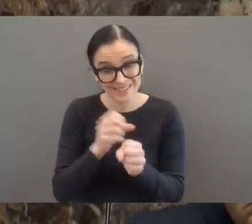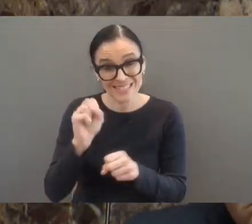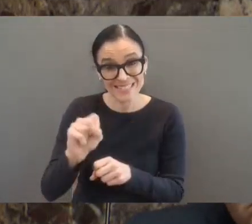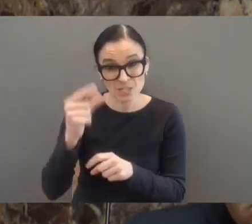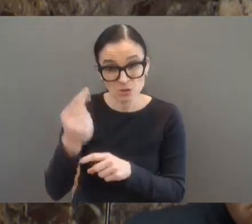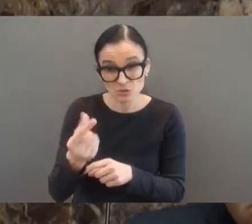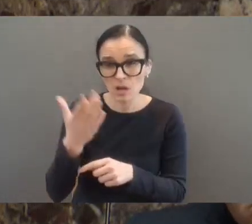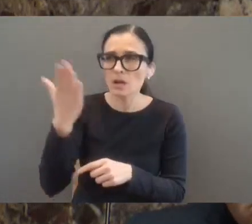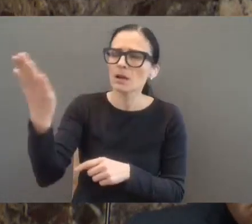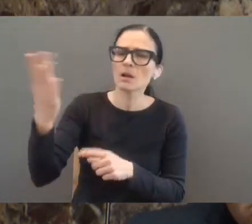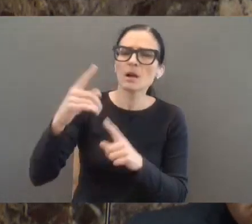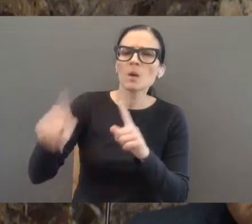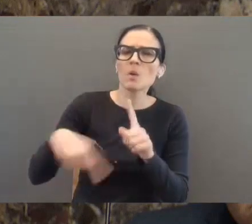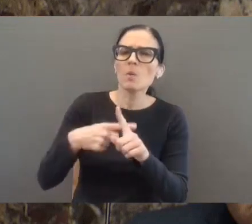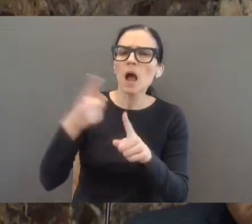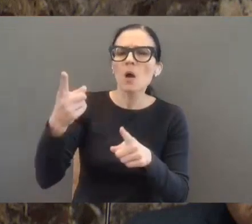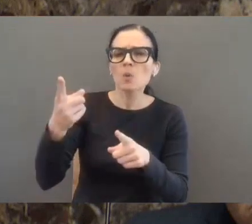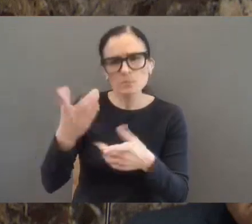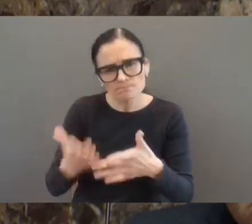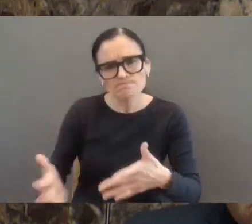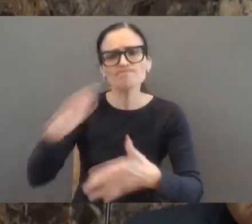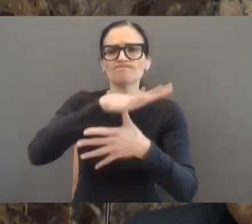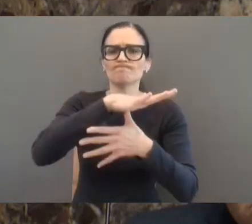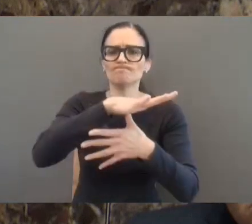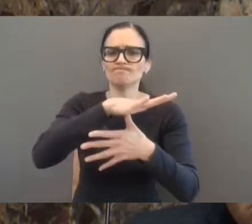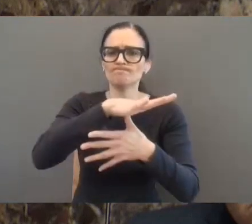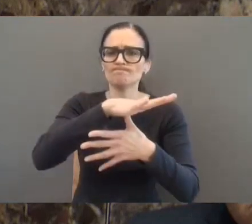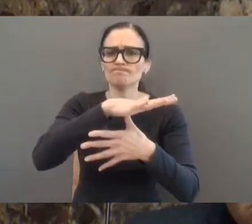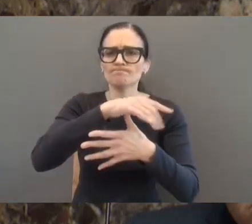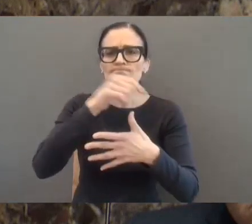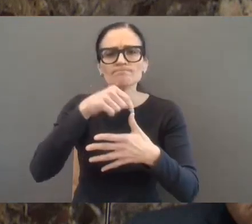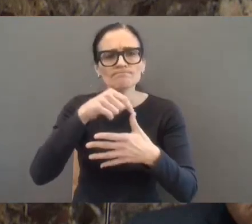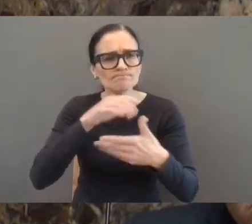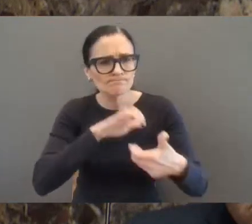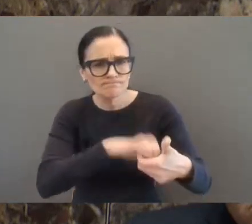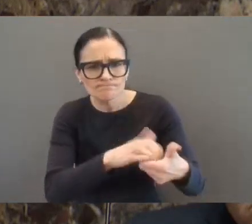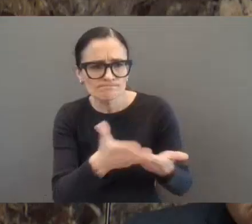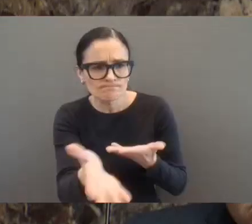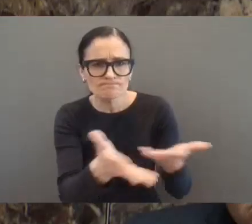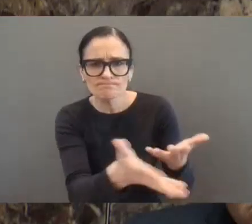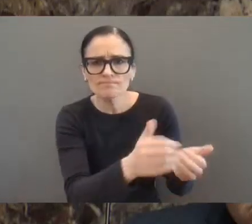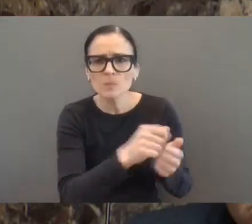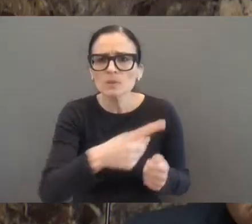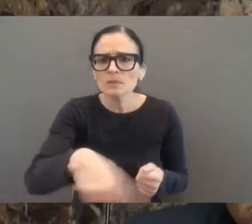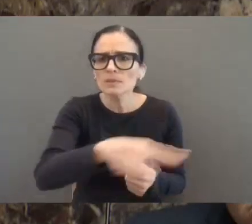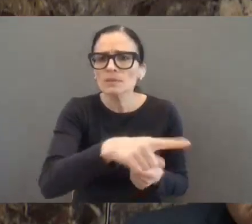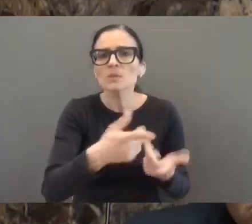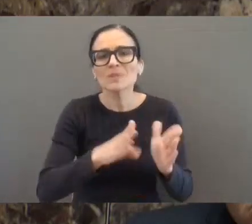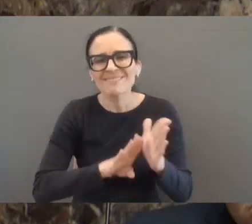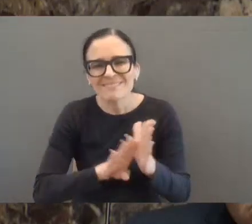an equitable funding formula for South Island emergency dispatch funding?